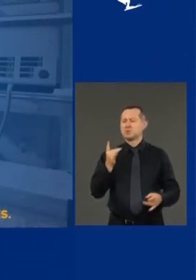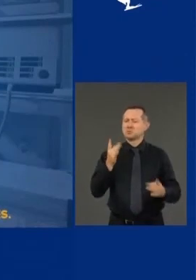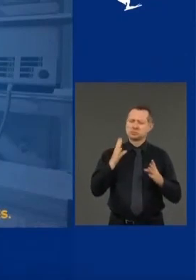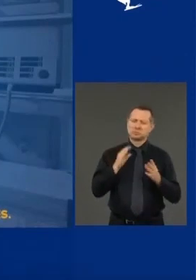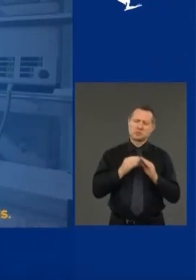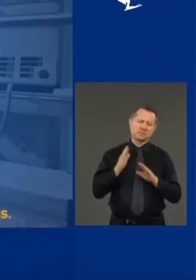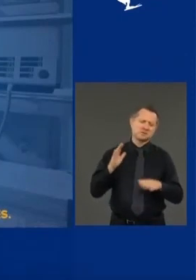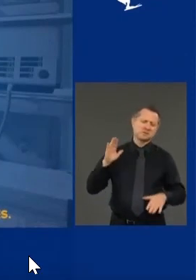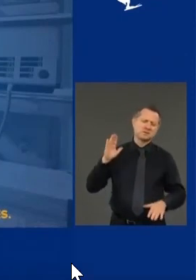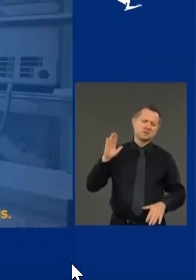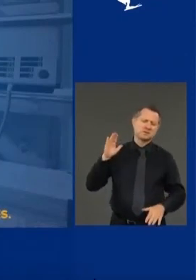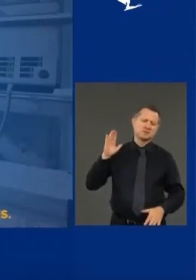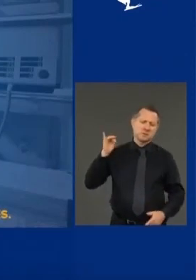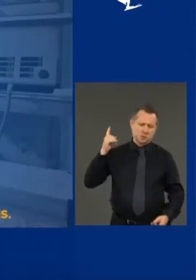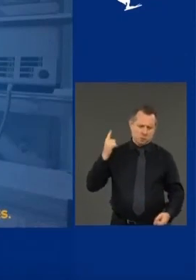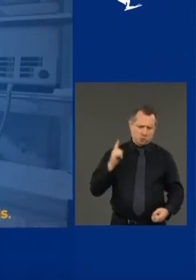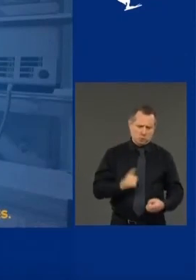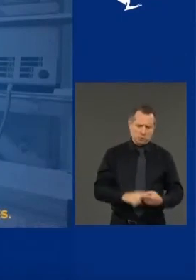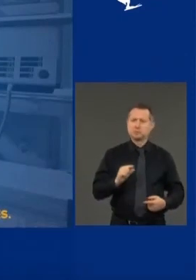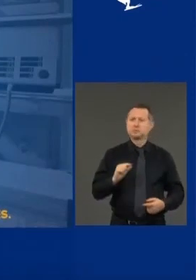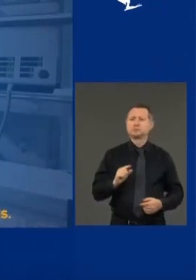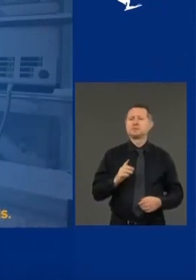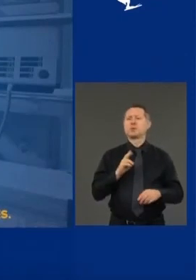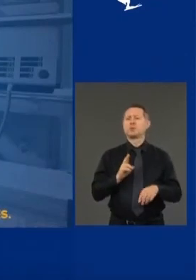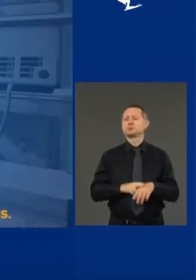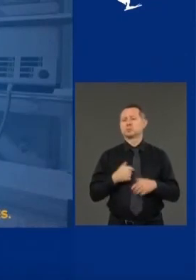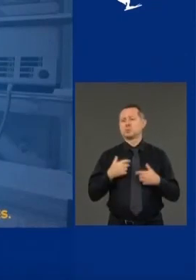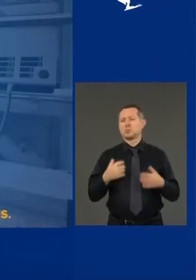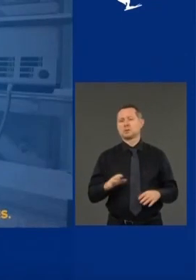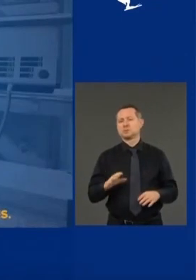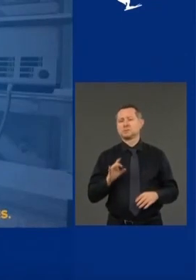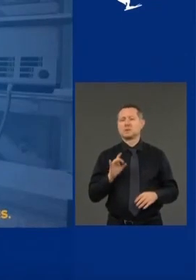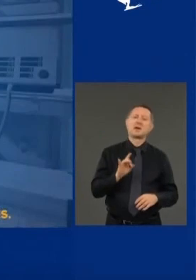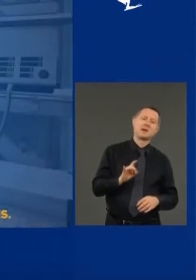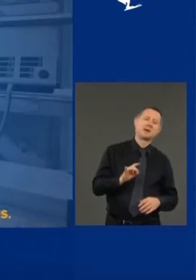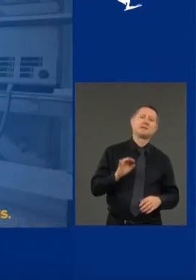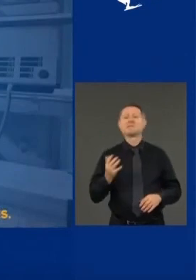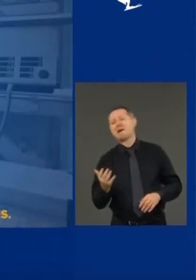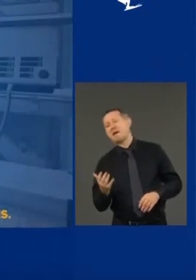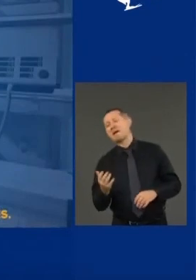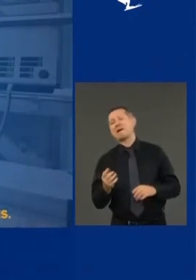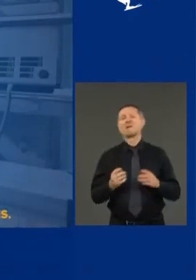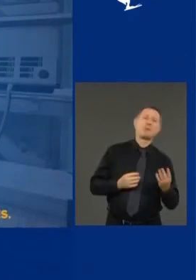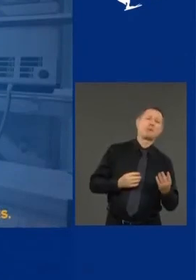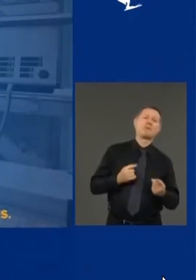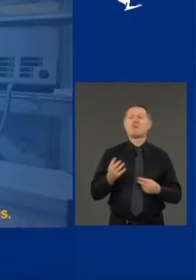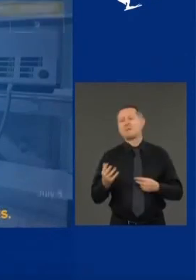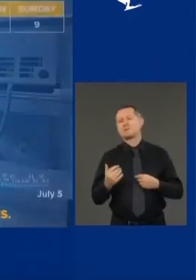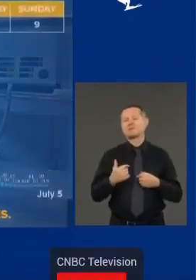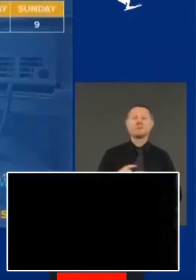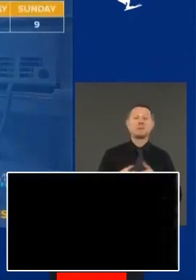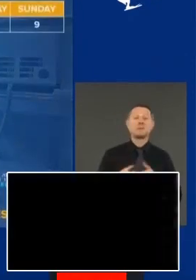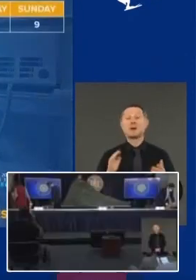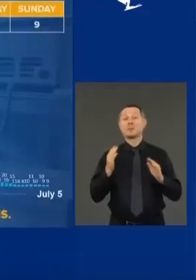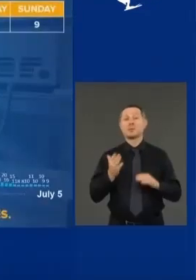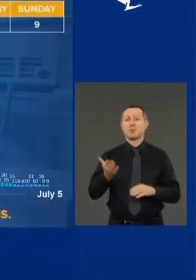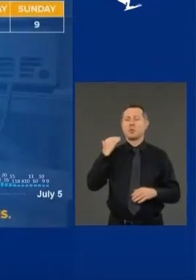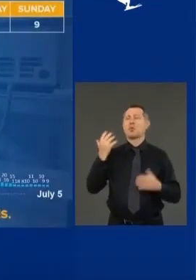don't want to even see 9. You don't want 8, 7, 6, 5, 4, 3, 2, 1. But this is great, great